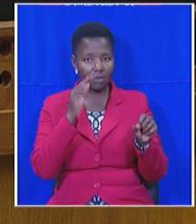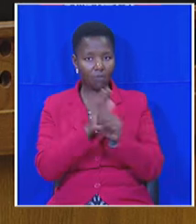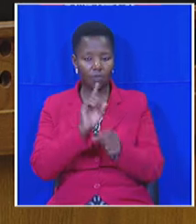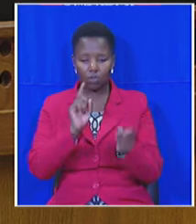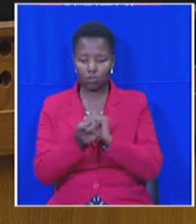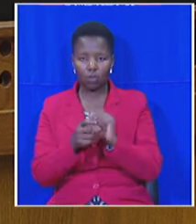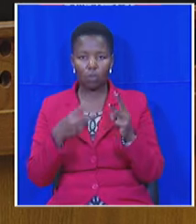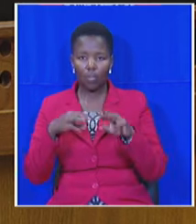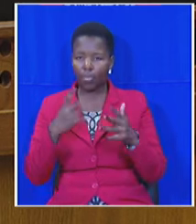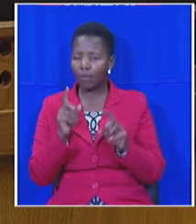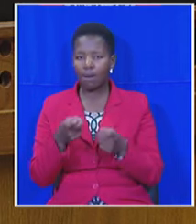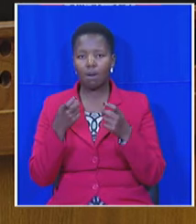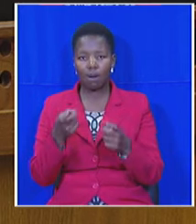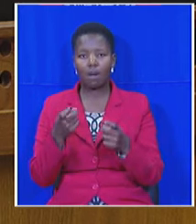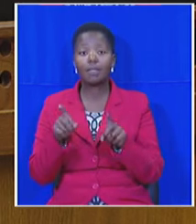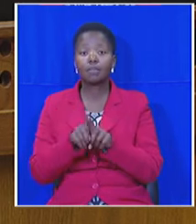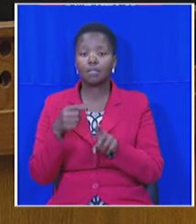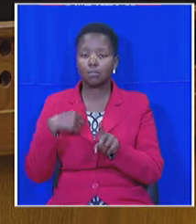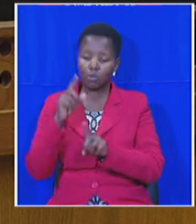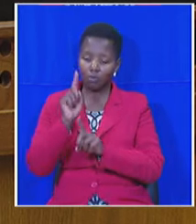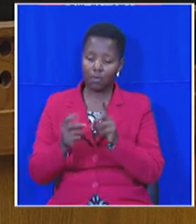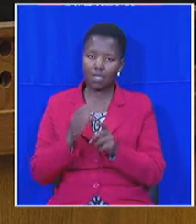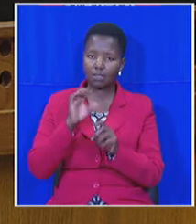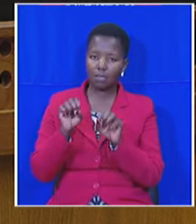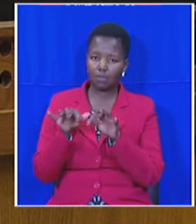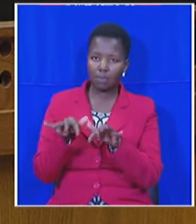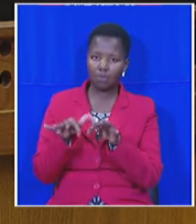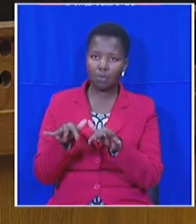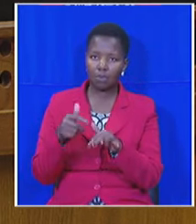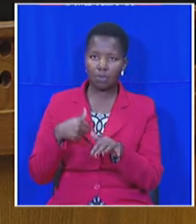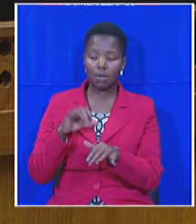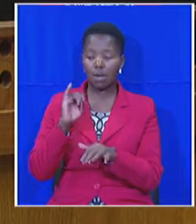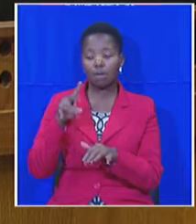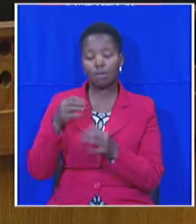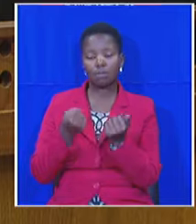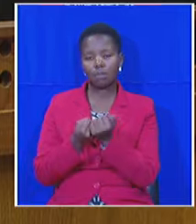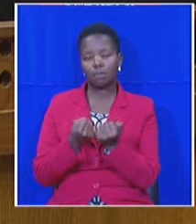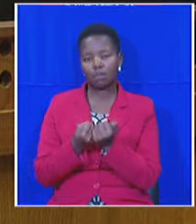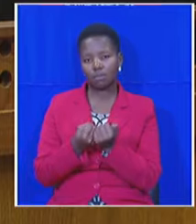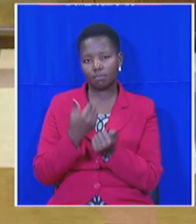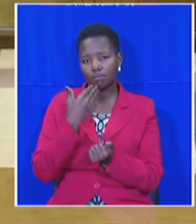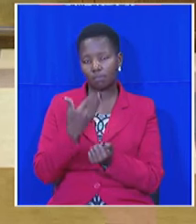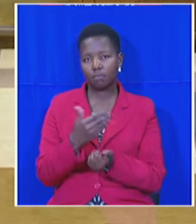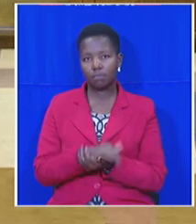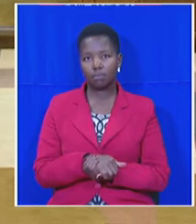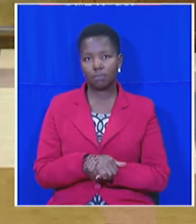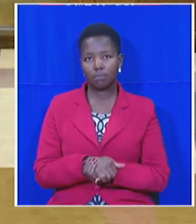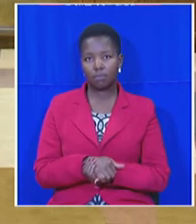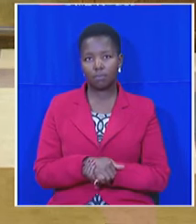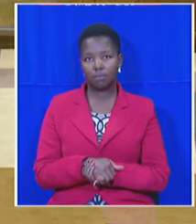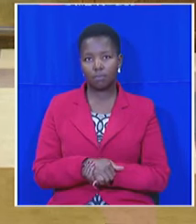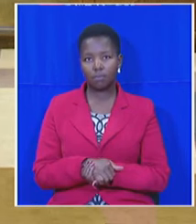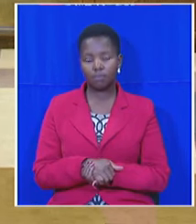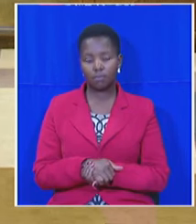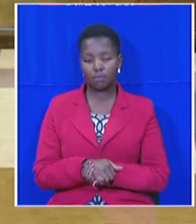unemployment rate, and we will be failing the people of this country. The IFP supports this budget. Thank you. Thank you